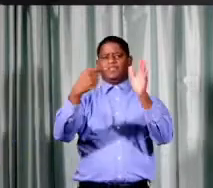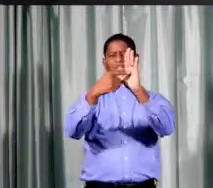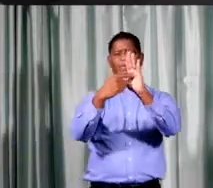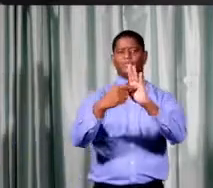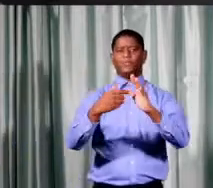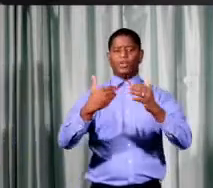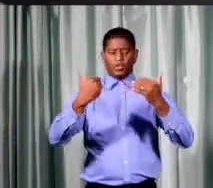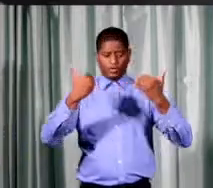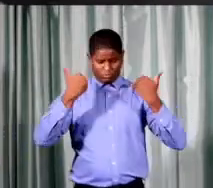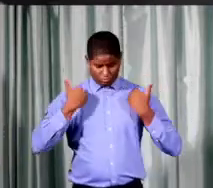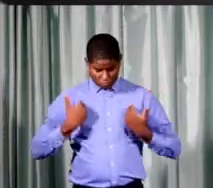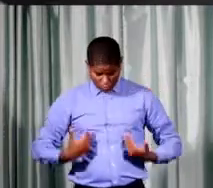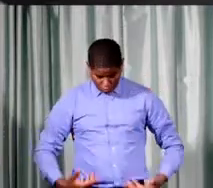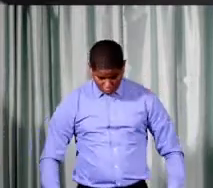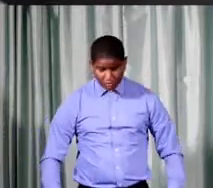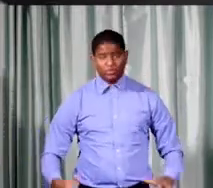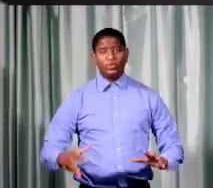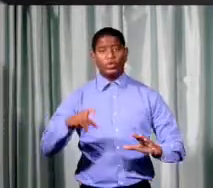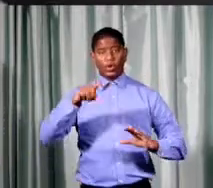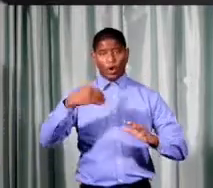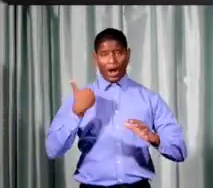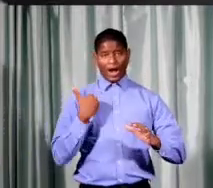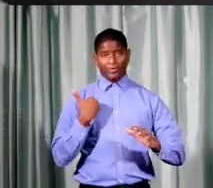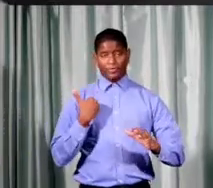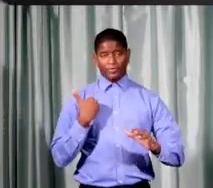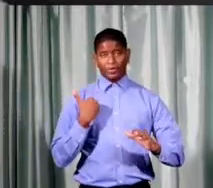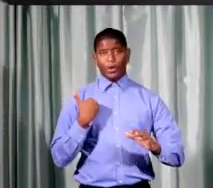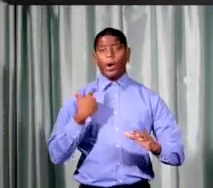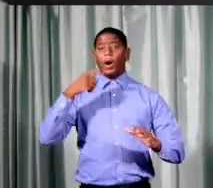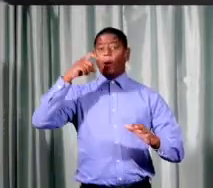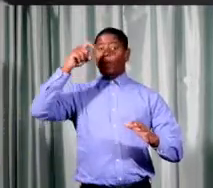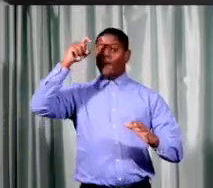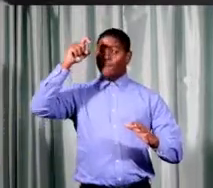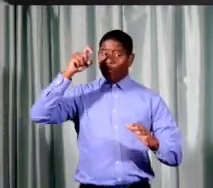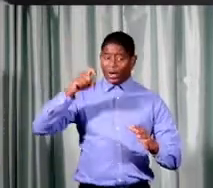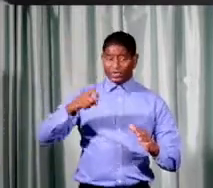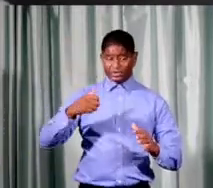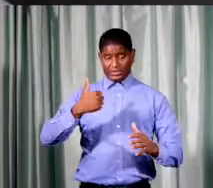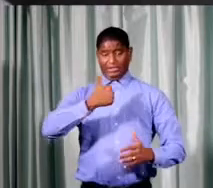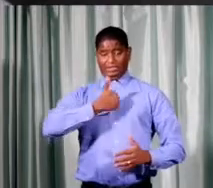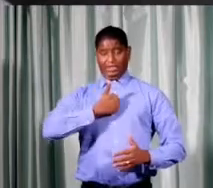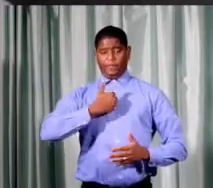or someone else's money, or combination of a boat.